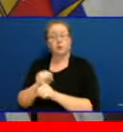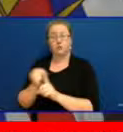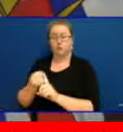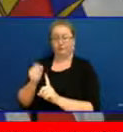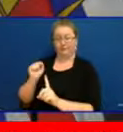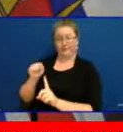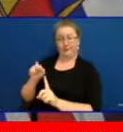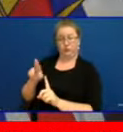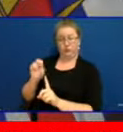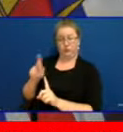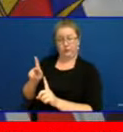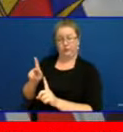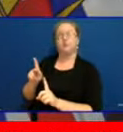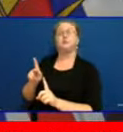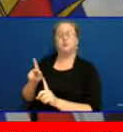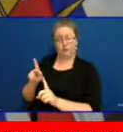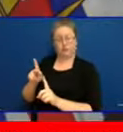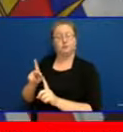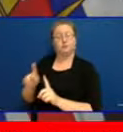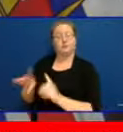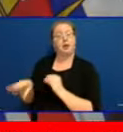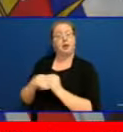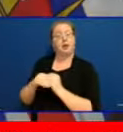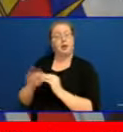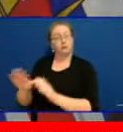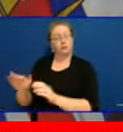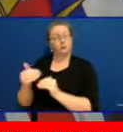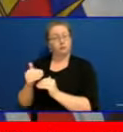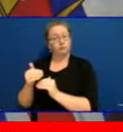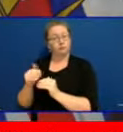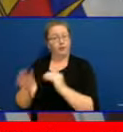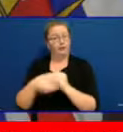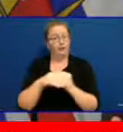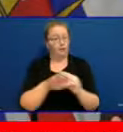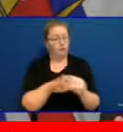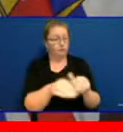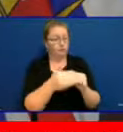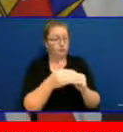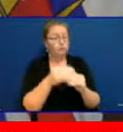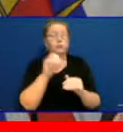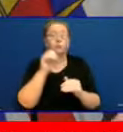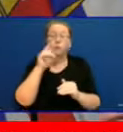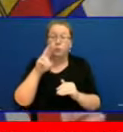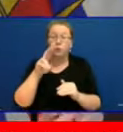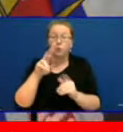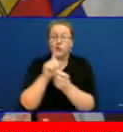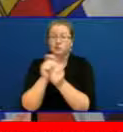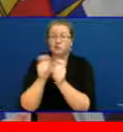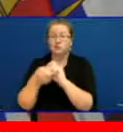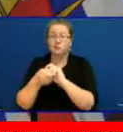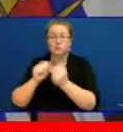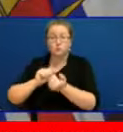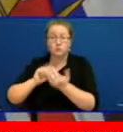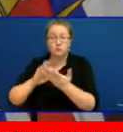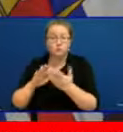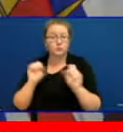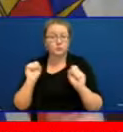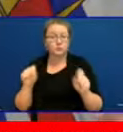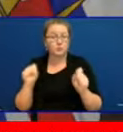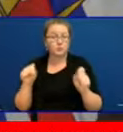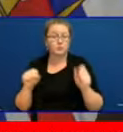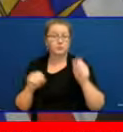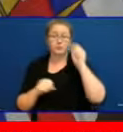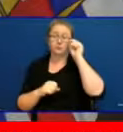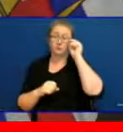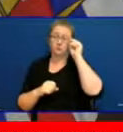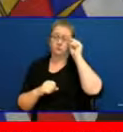settings that show as being risky. So there is possibilities that we will need to do more or different things.